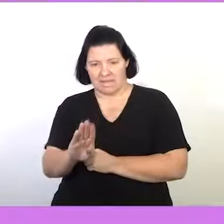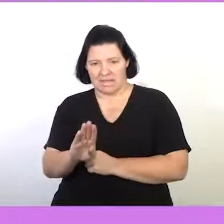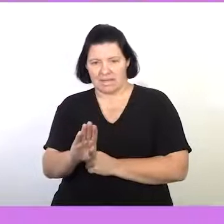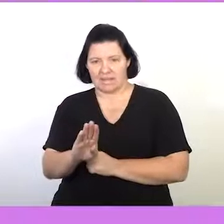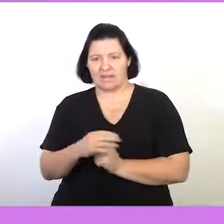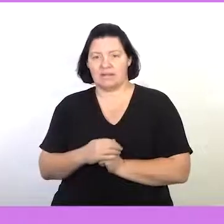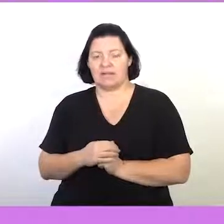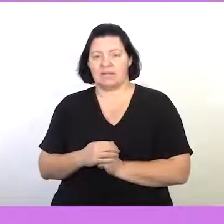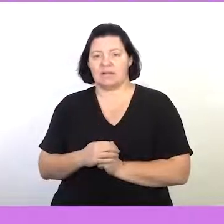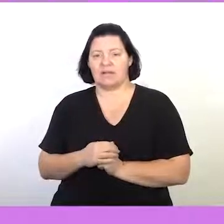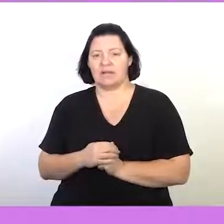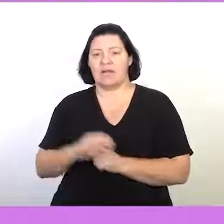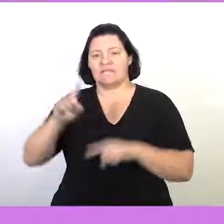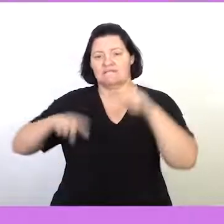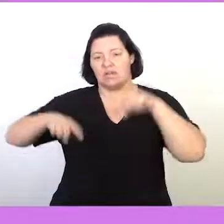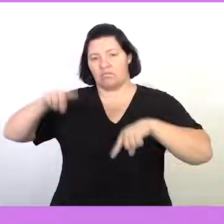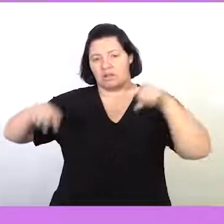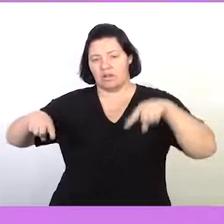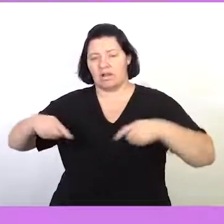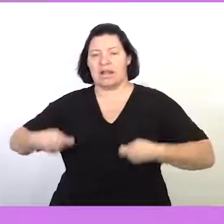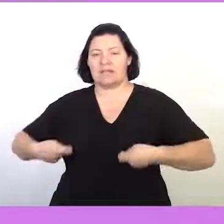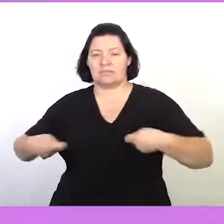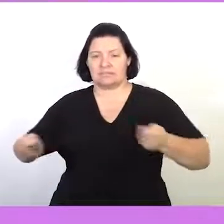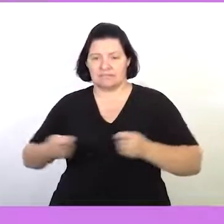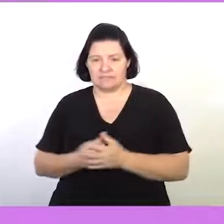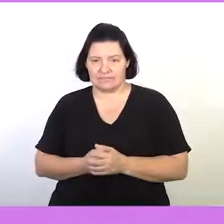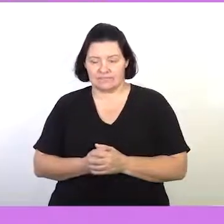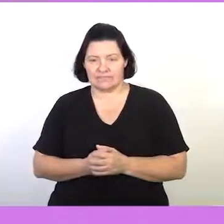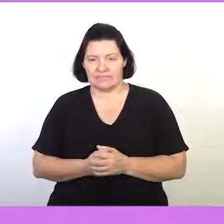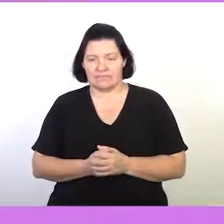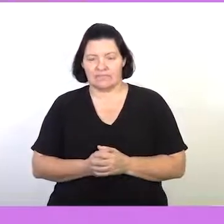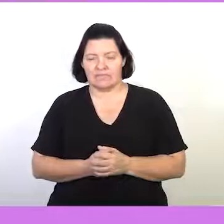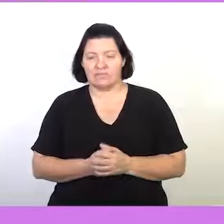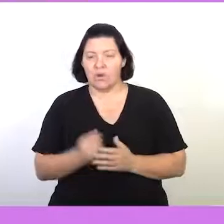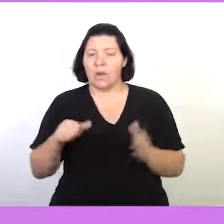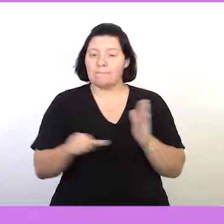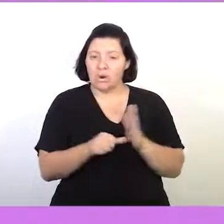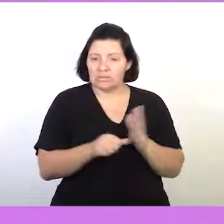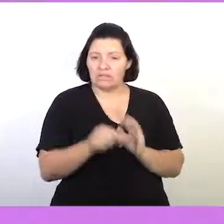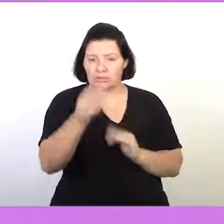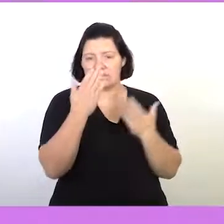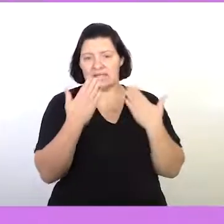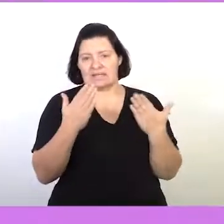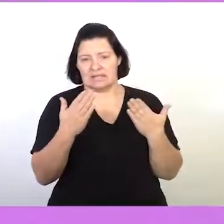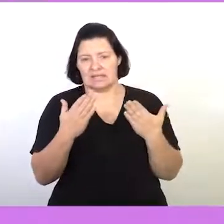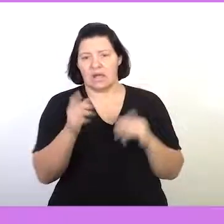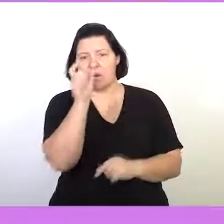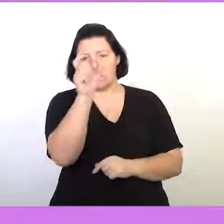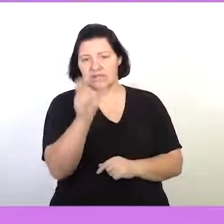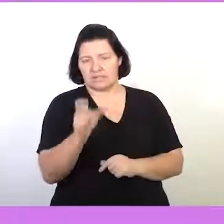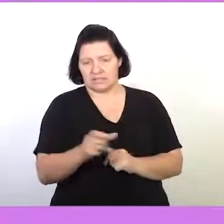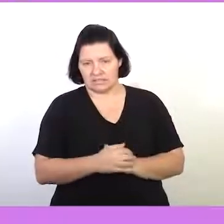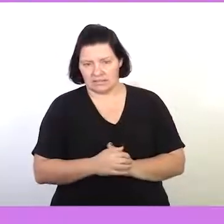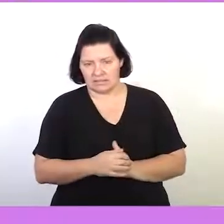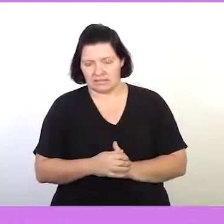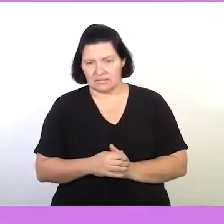B is our variable expenses. So it's important for you to study your